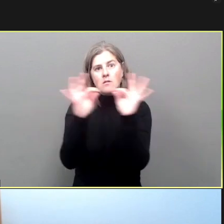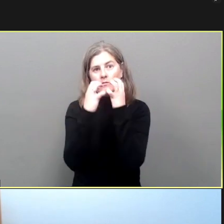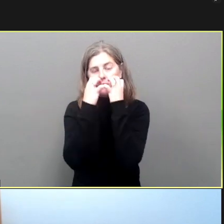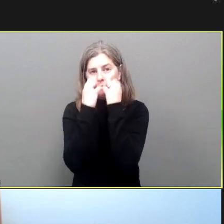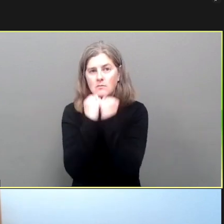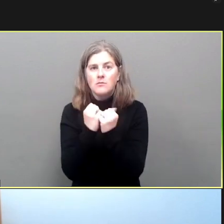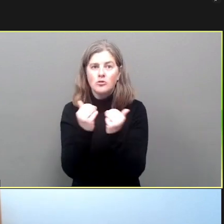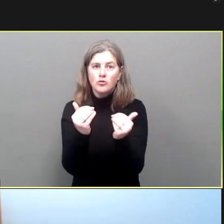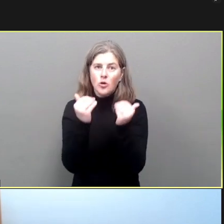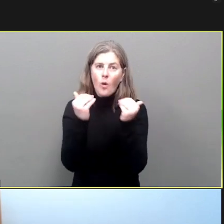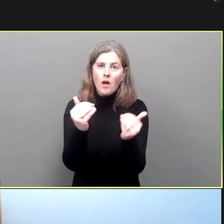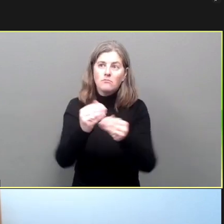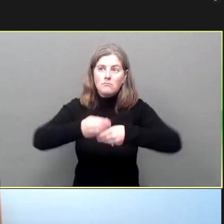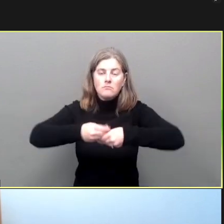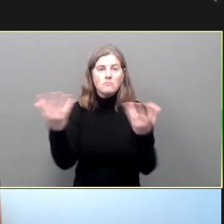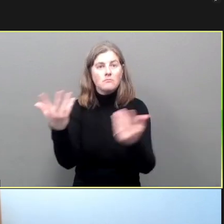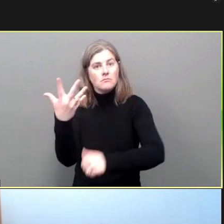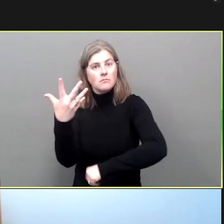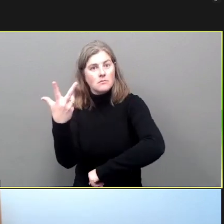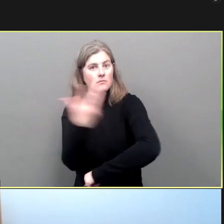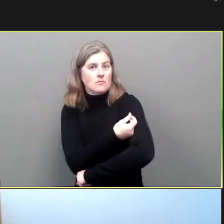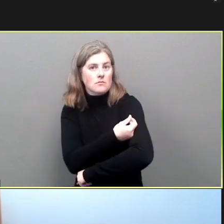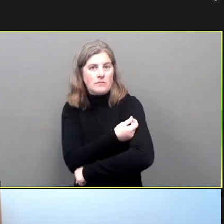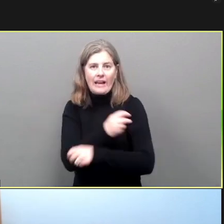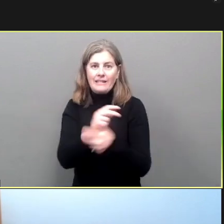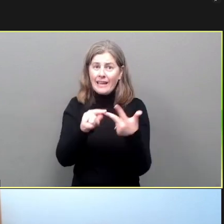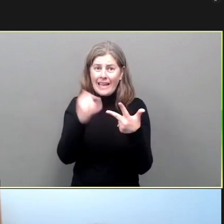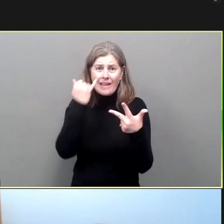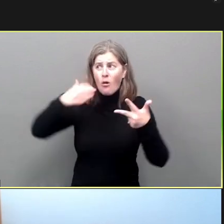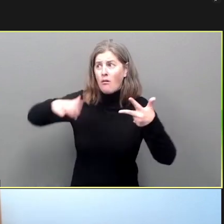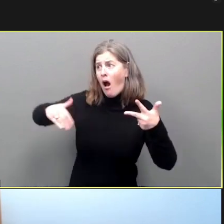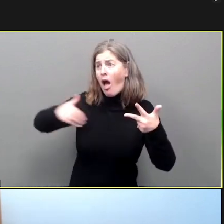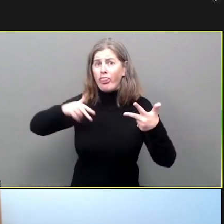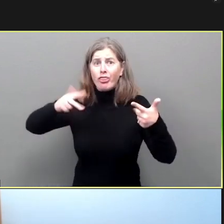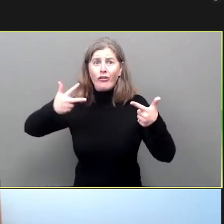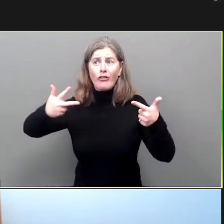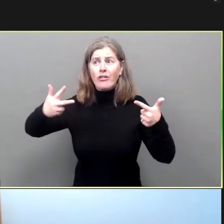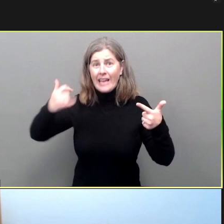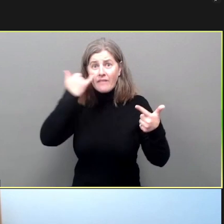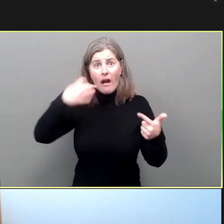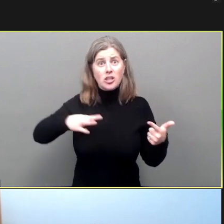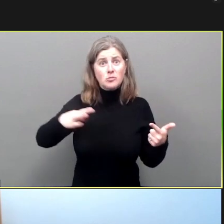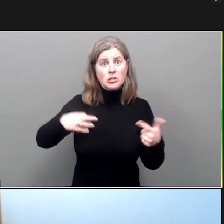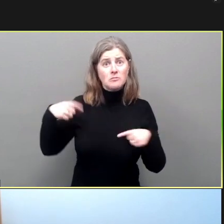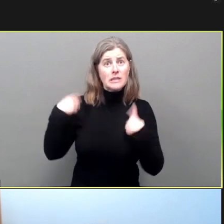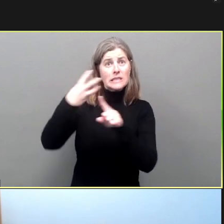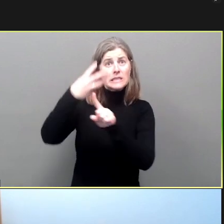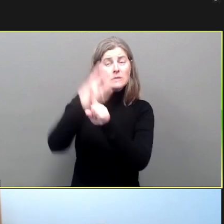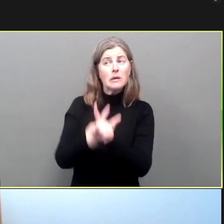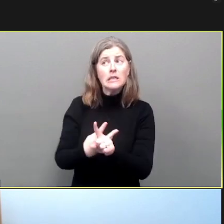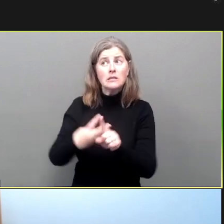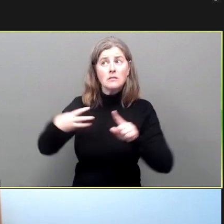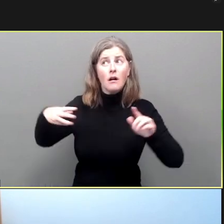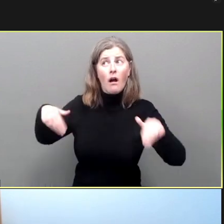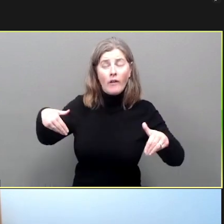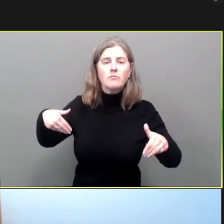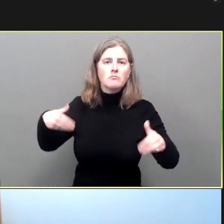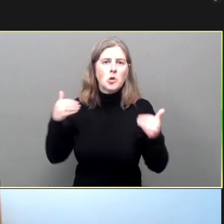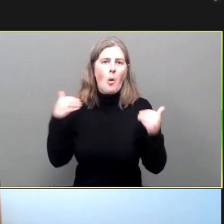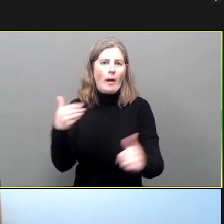get out and get your booster shot if you are eligible and if you haven't already done it.